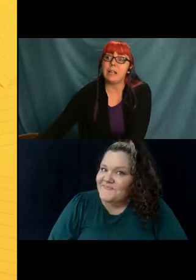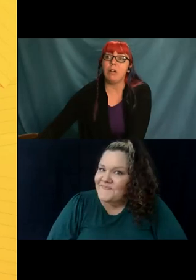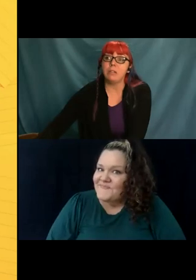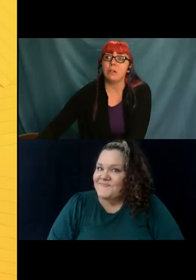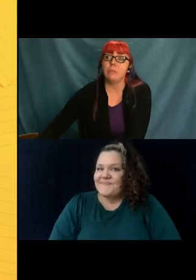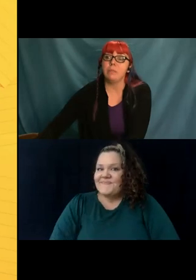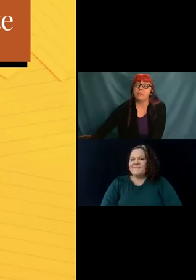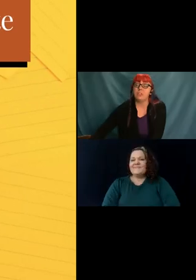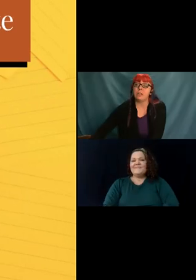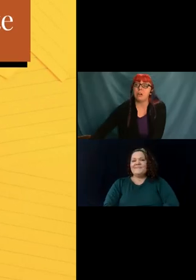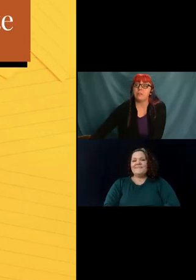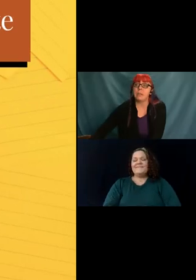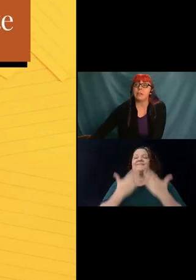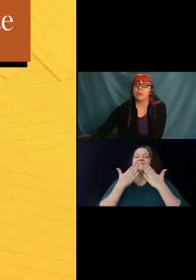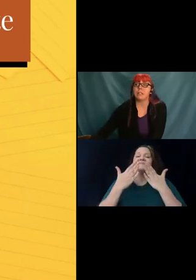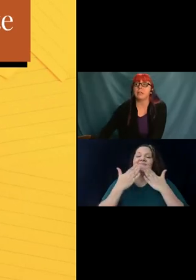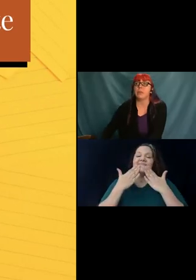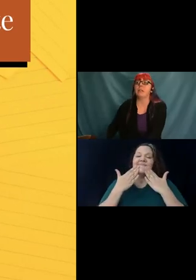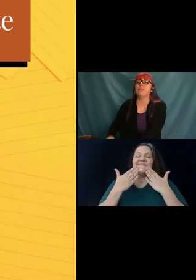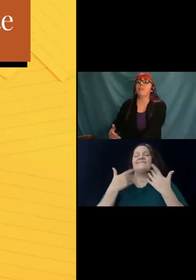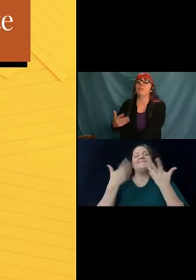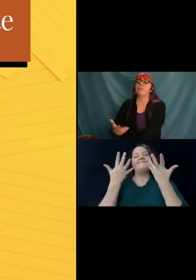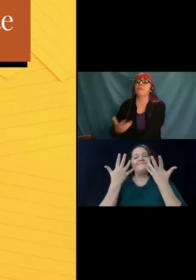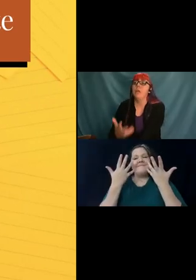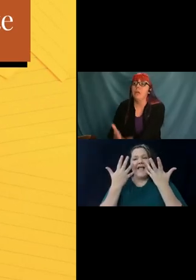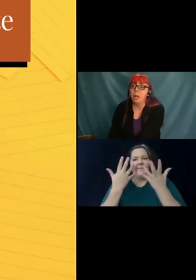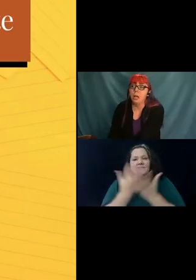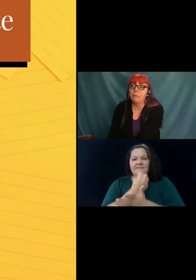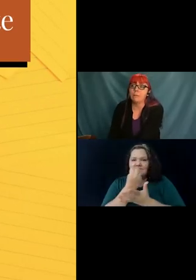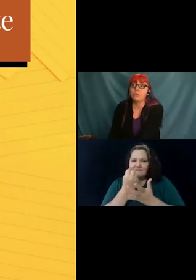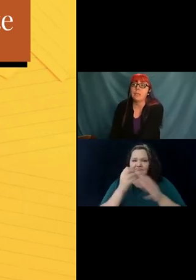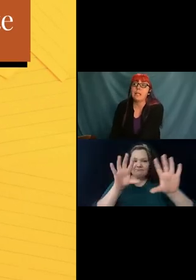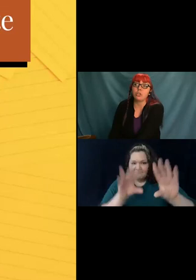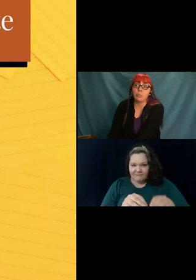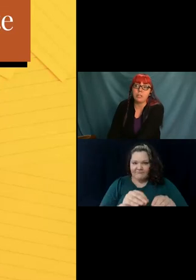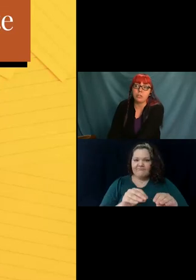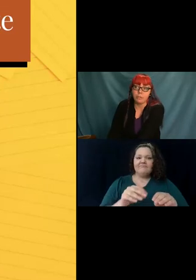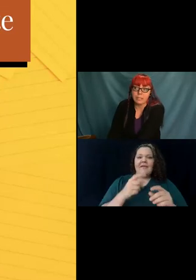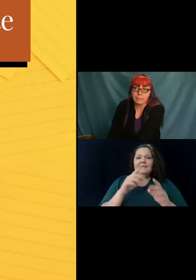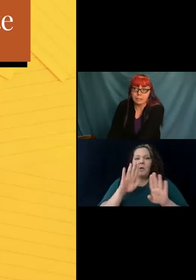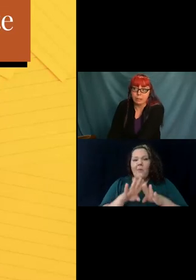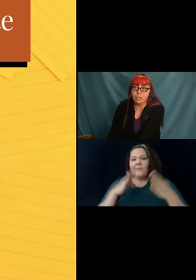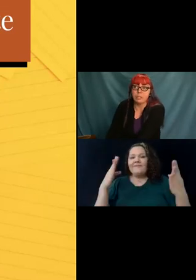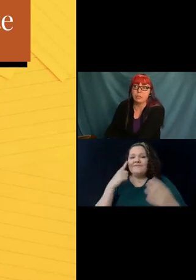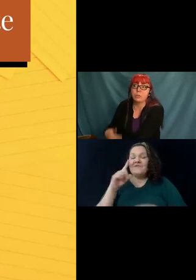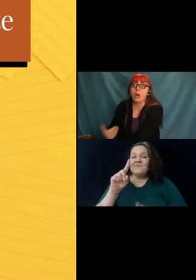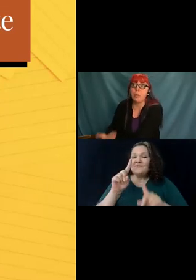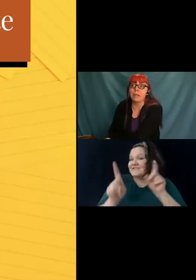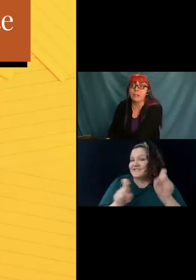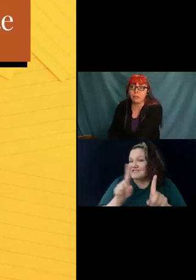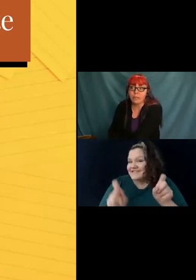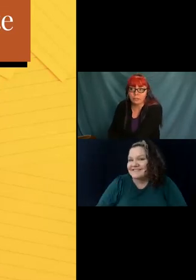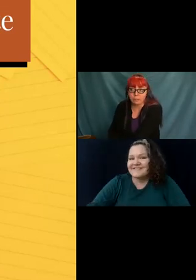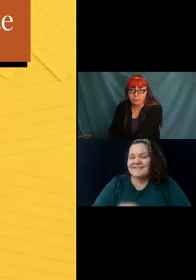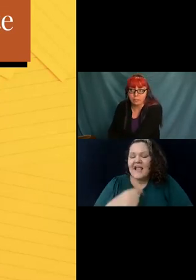And also, you can also make a note that someone can phone through virtual relay interpreting services, which is similar to an